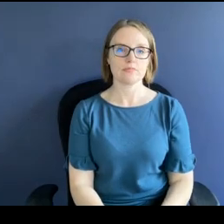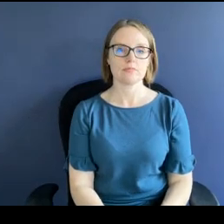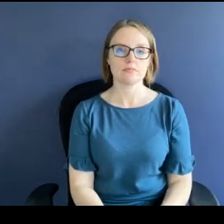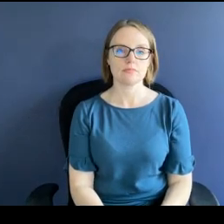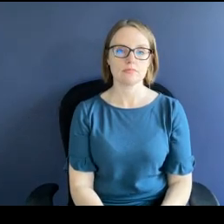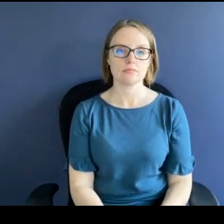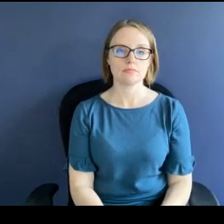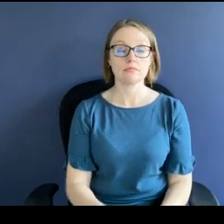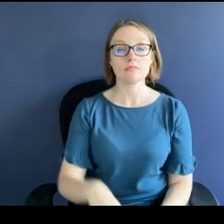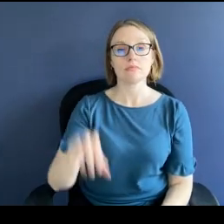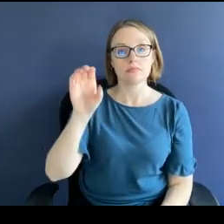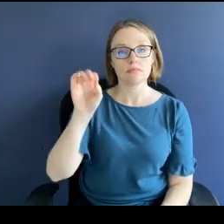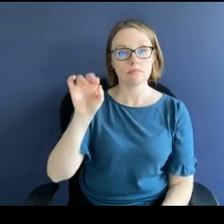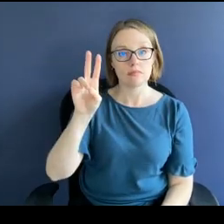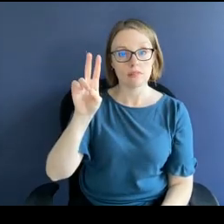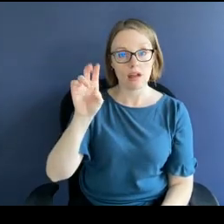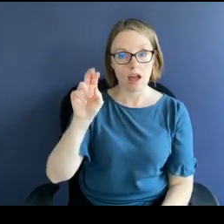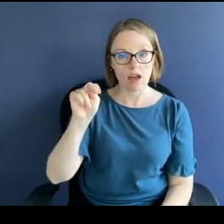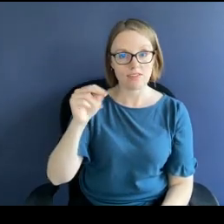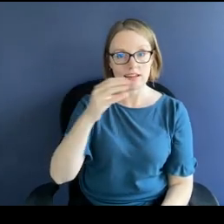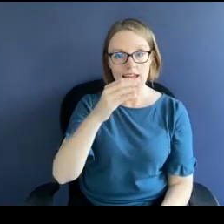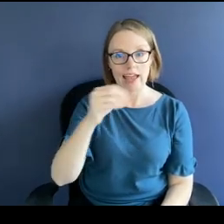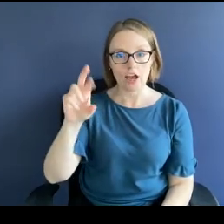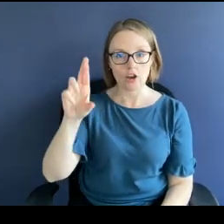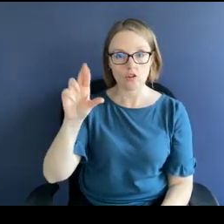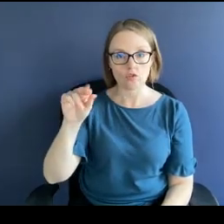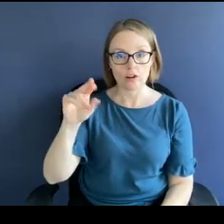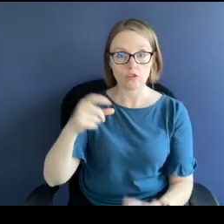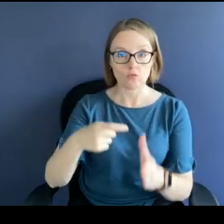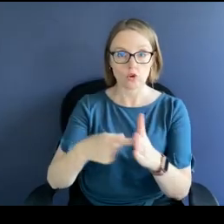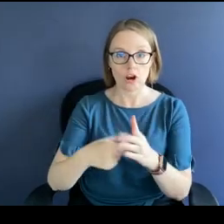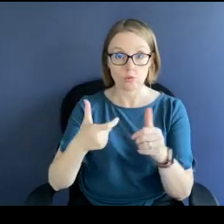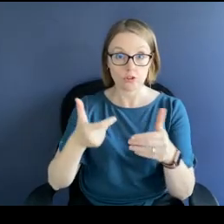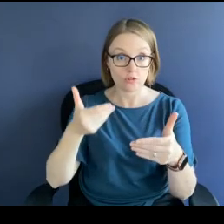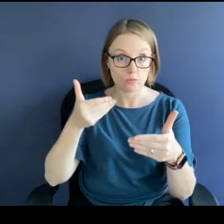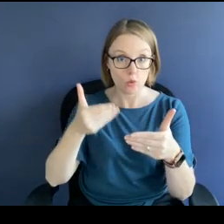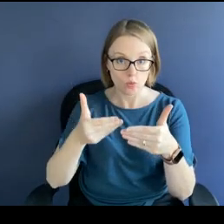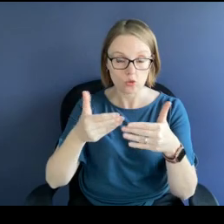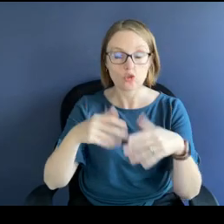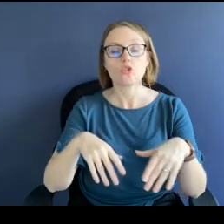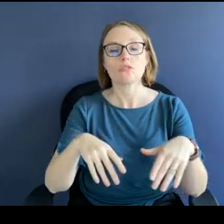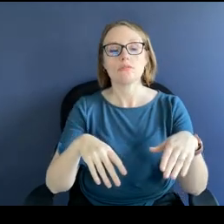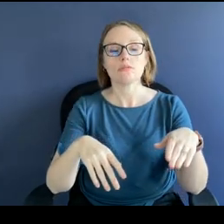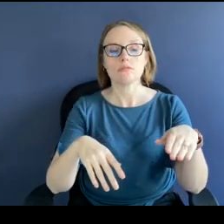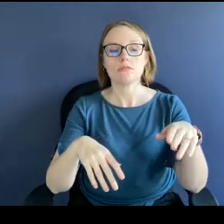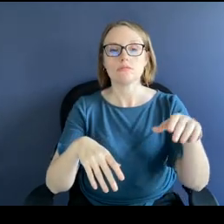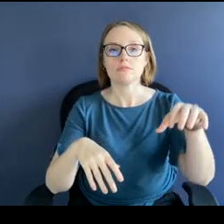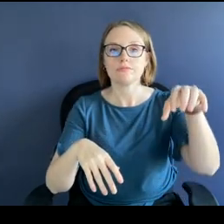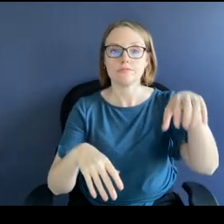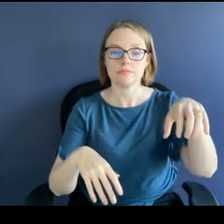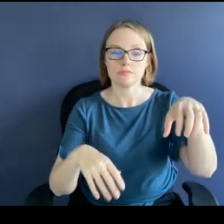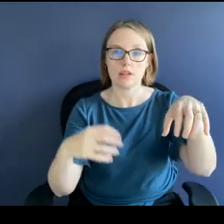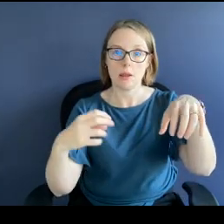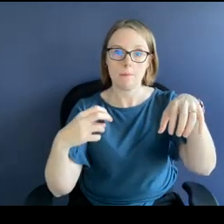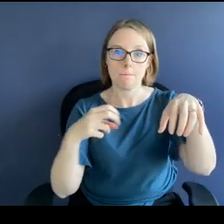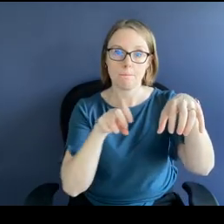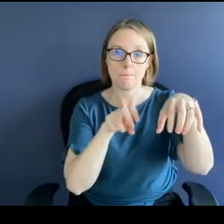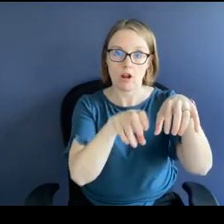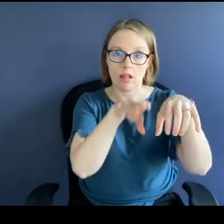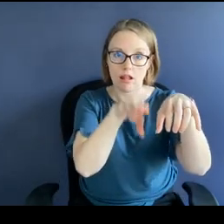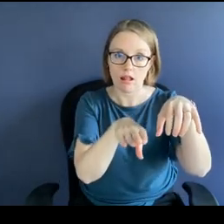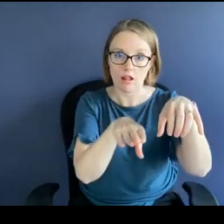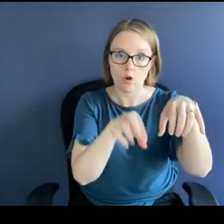ranges must have a parallel or perpendicular CFS adjacent